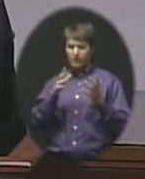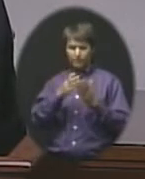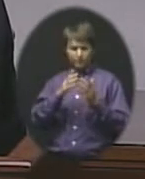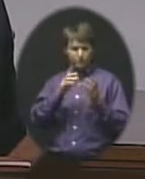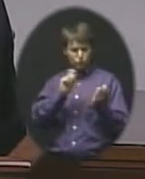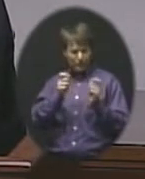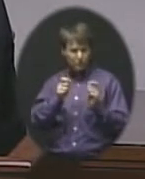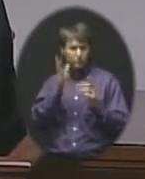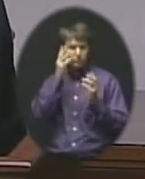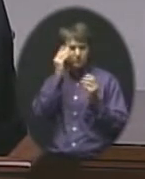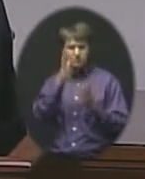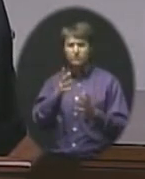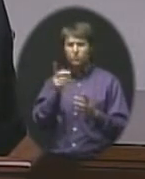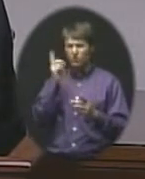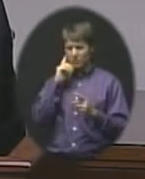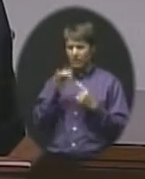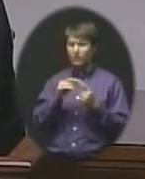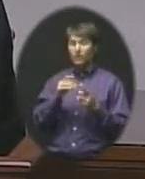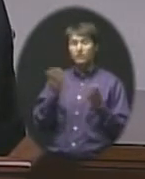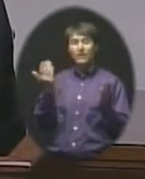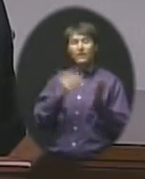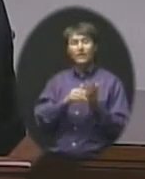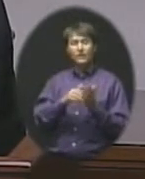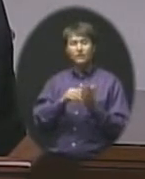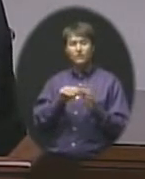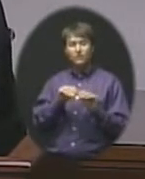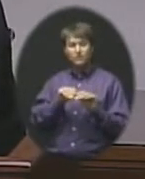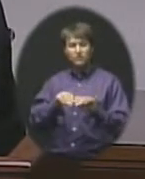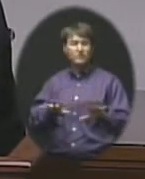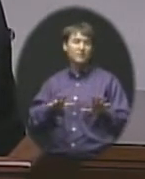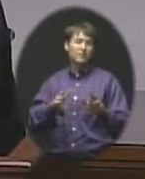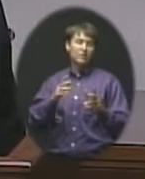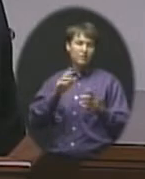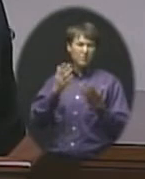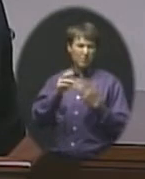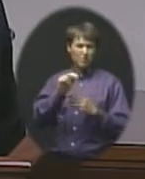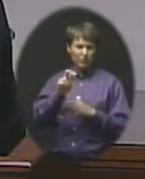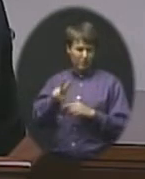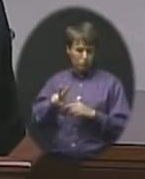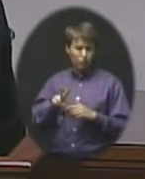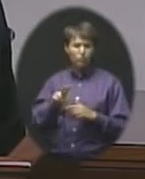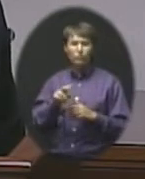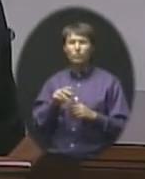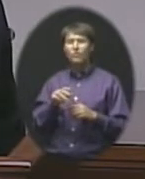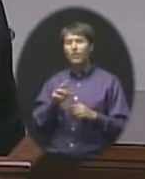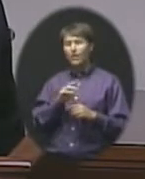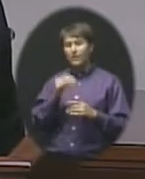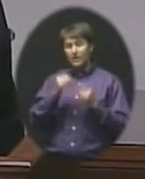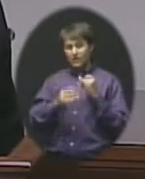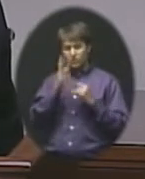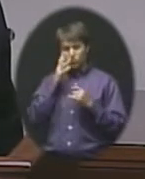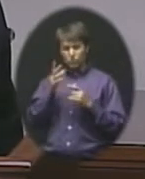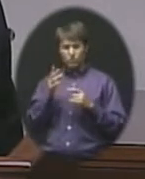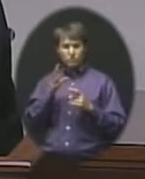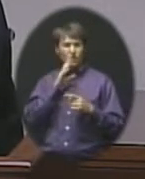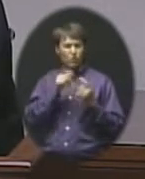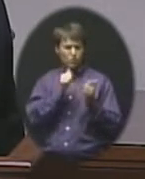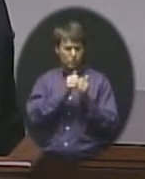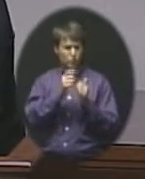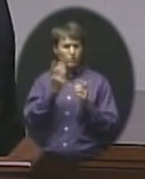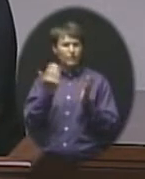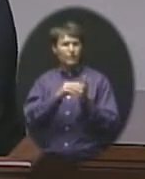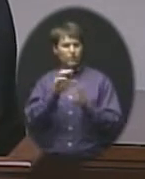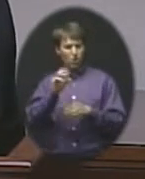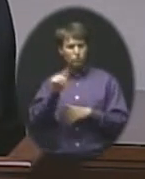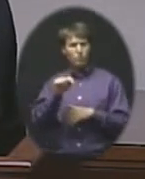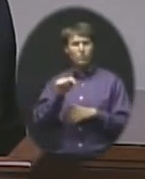We'll bring those back to you. Again, official release probably November. And then lastly, we will come back to you in October with just a look at